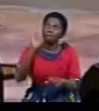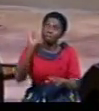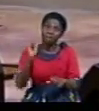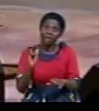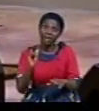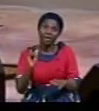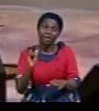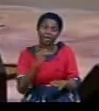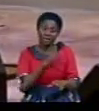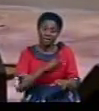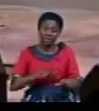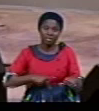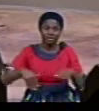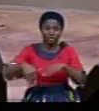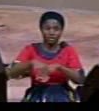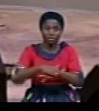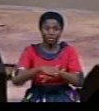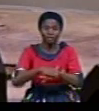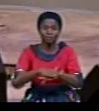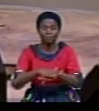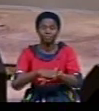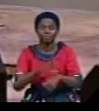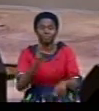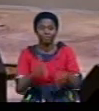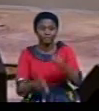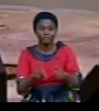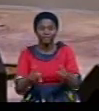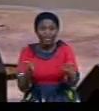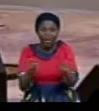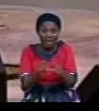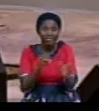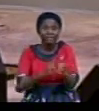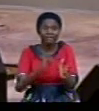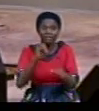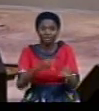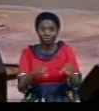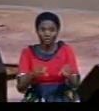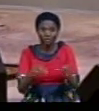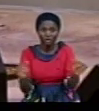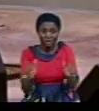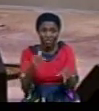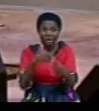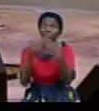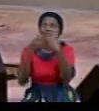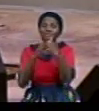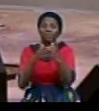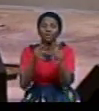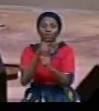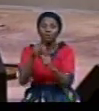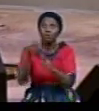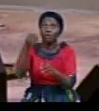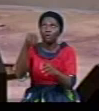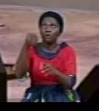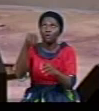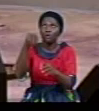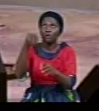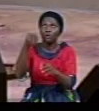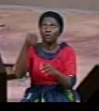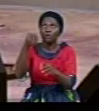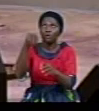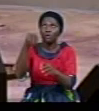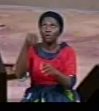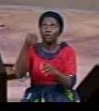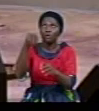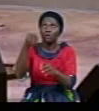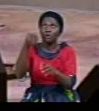as it is done in heaven when God gives you a message when God sends you on an